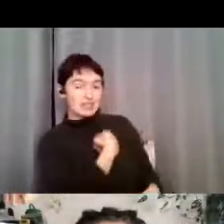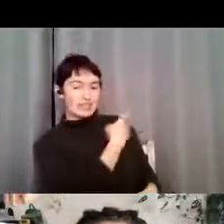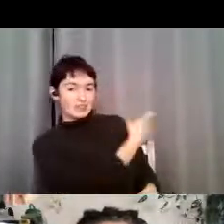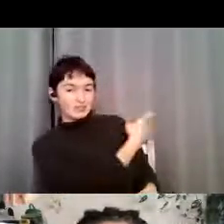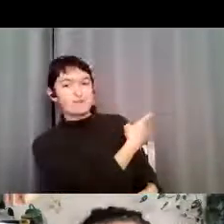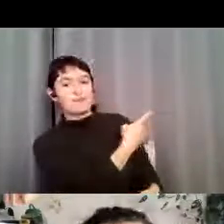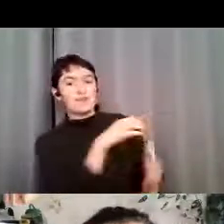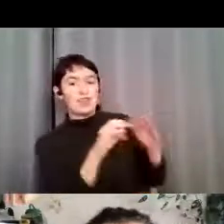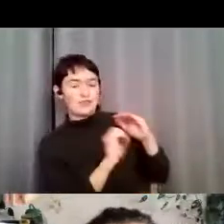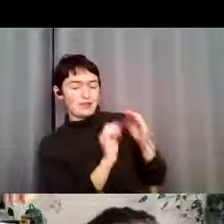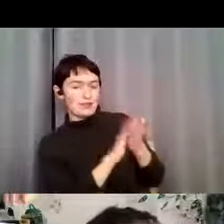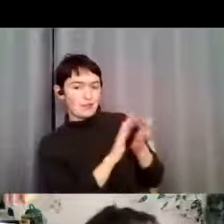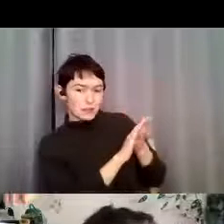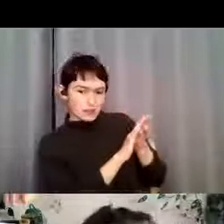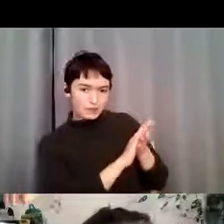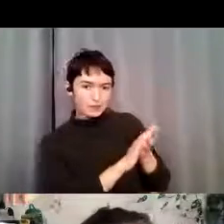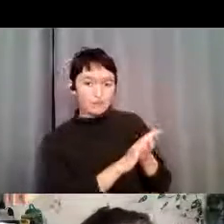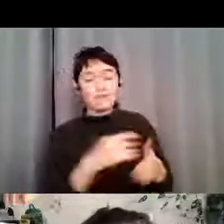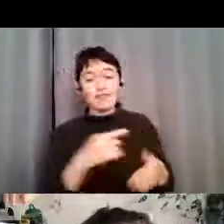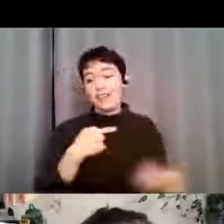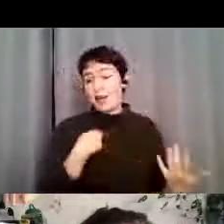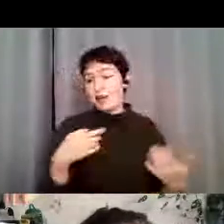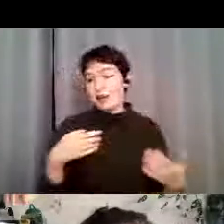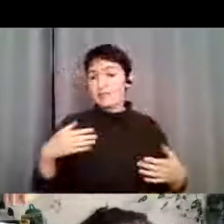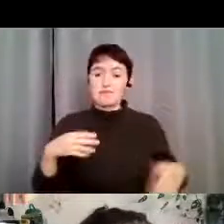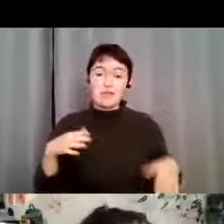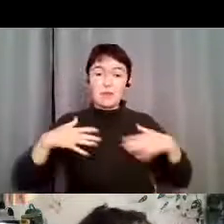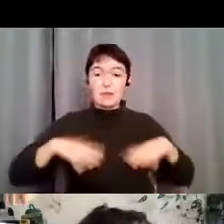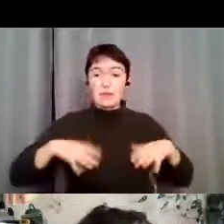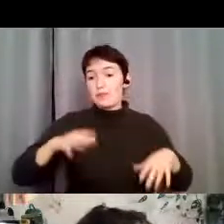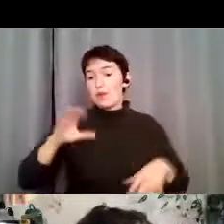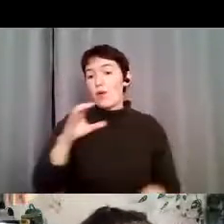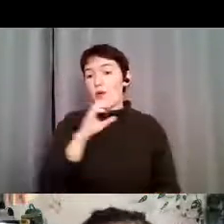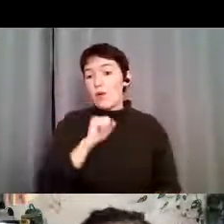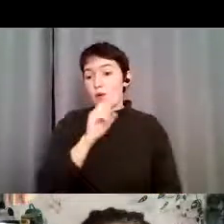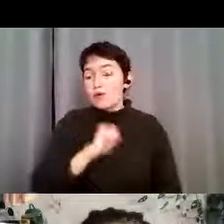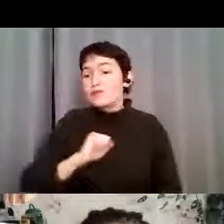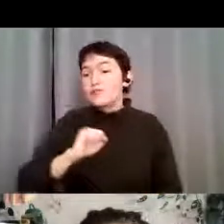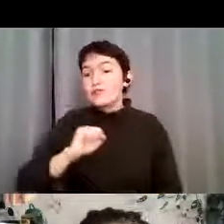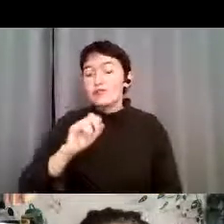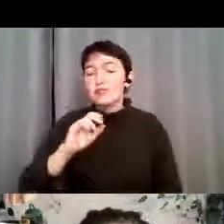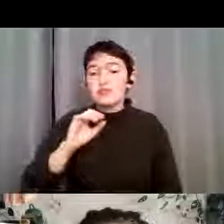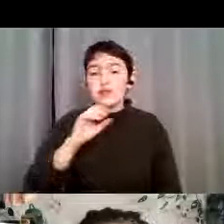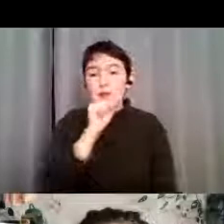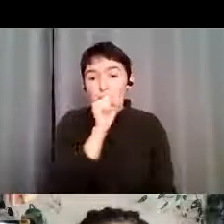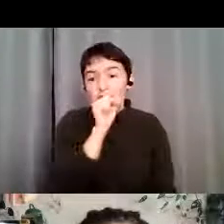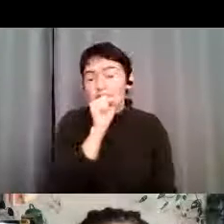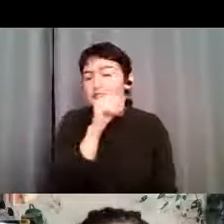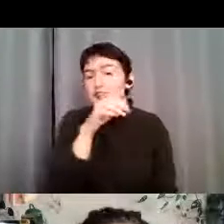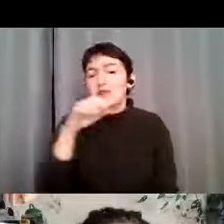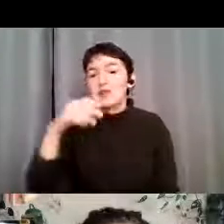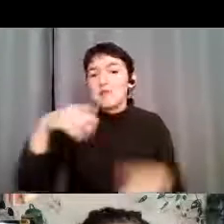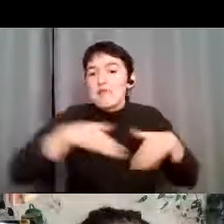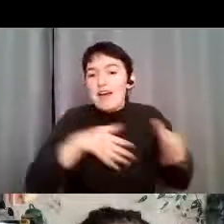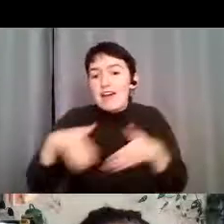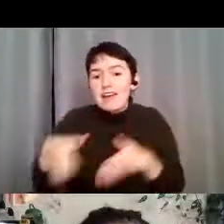pull off orange pants. Haven't worn orange pants in a long time. But here I am. So back then,